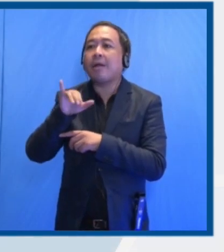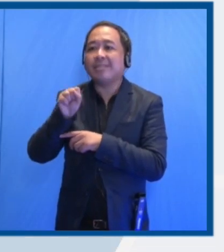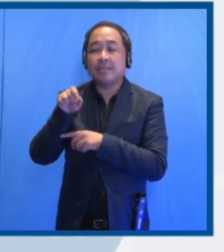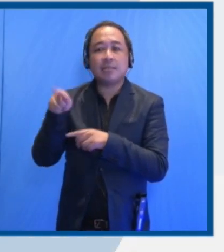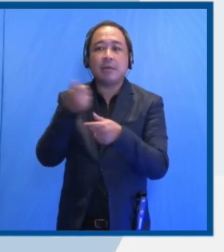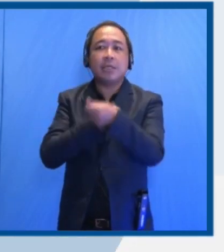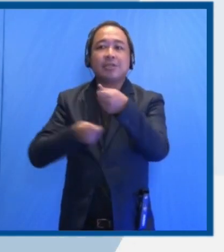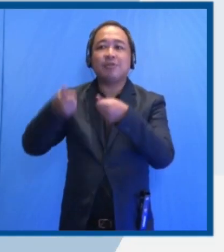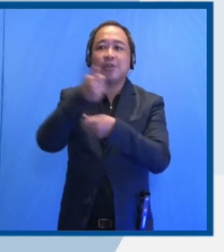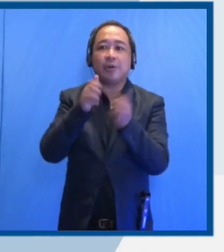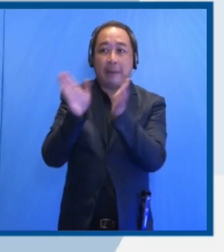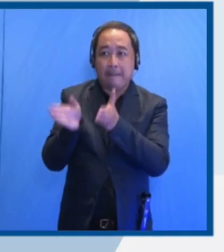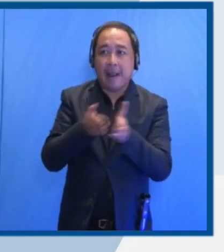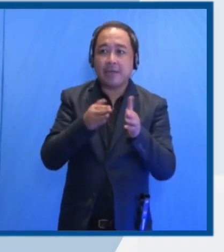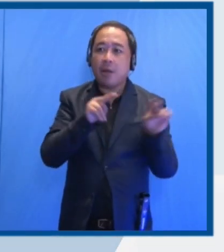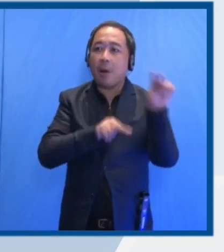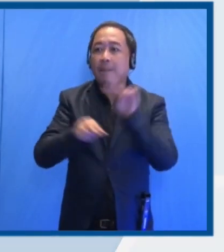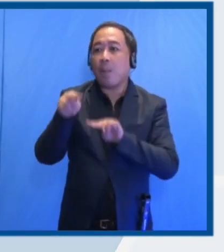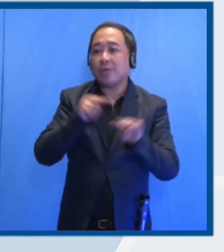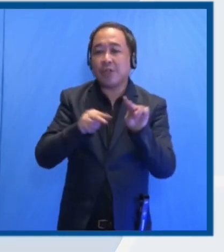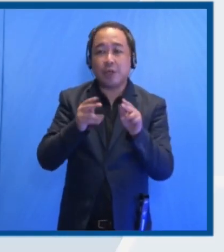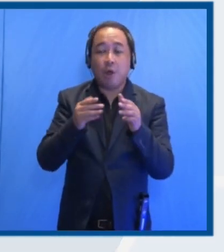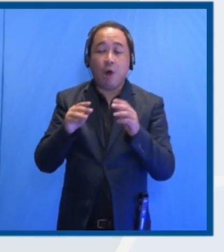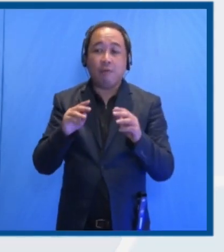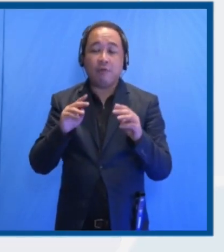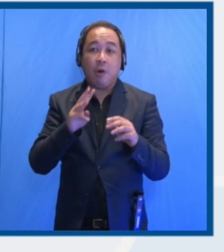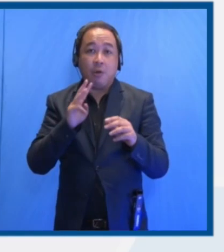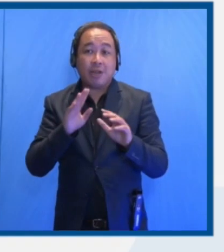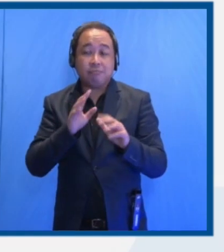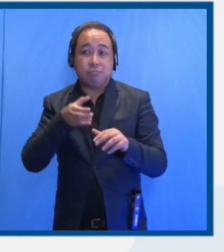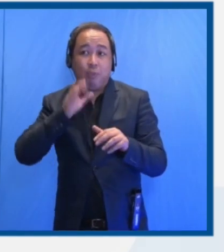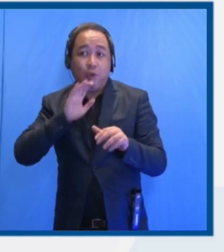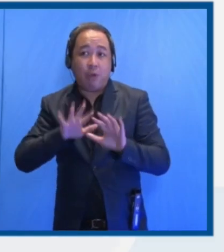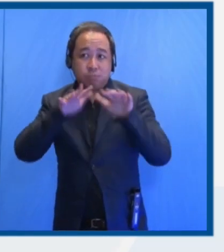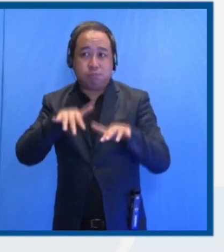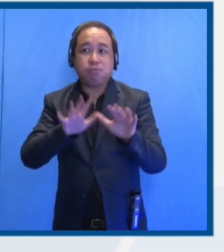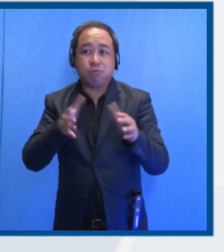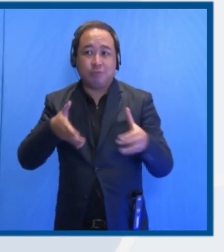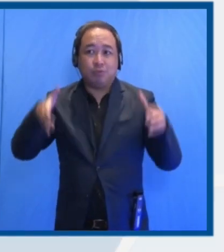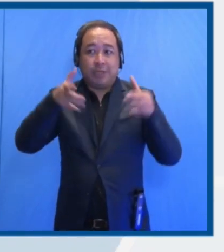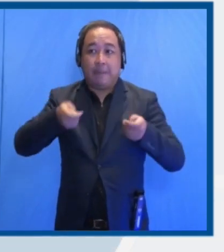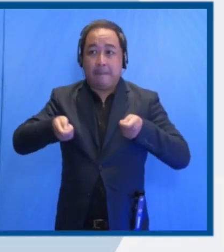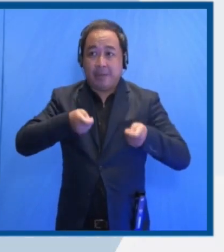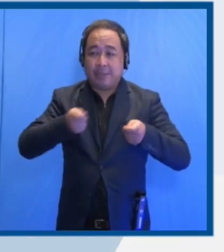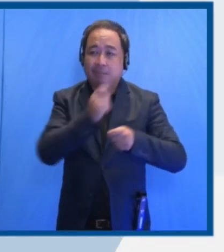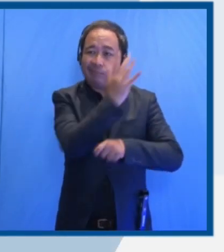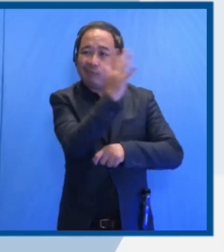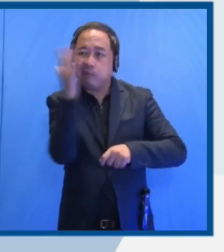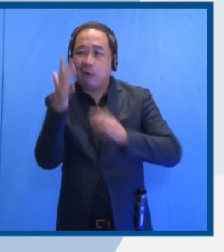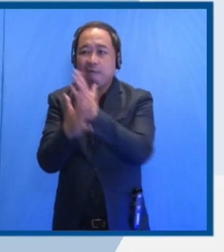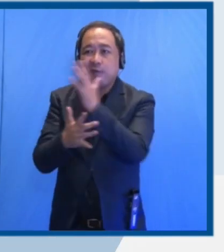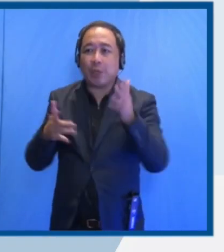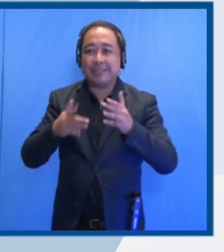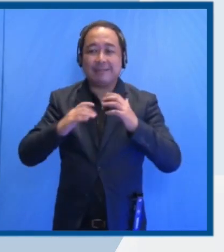and Control in the Directorate and the Director General of the Watershed Management and Forest Rehabilitation at the Ministry of Environment